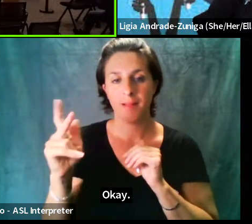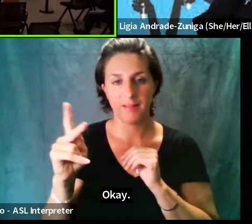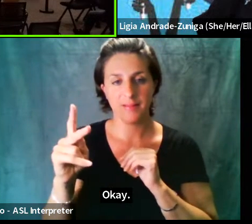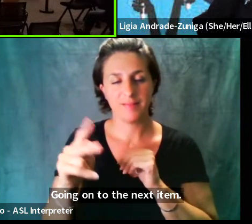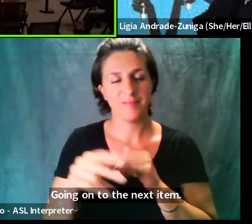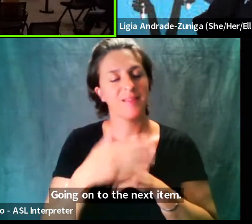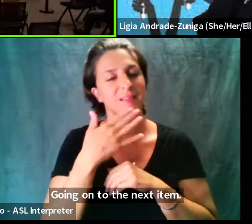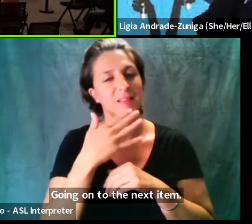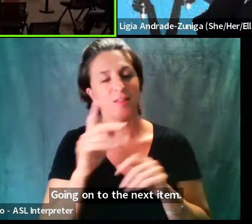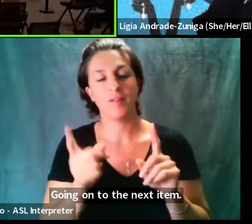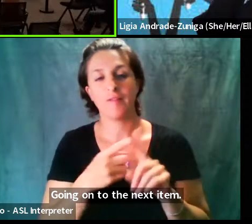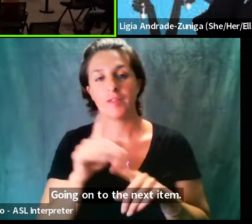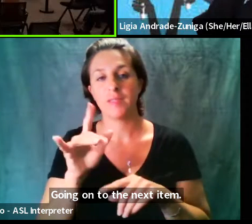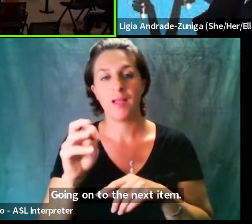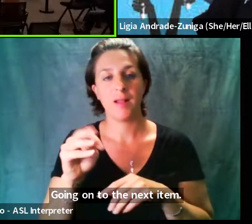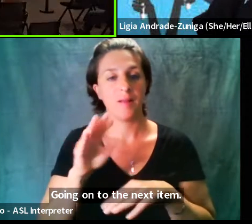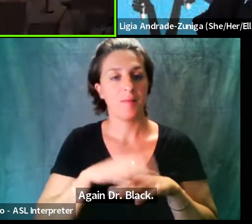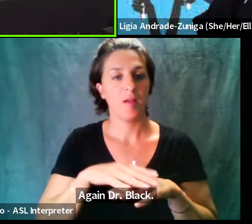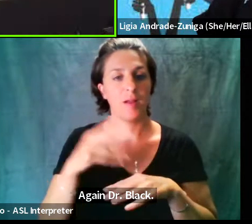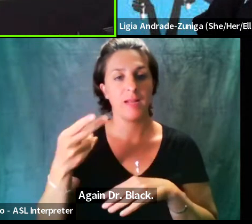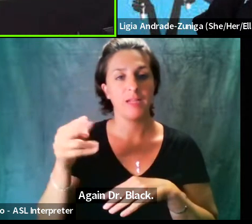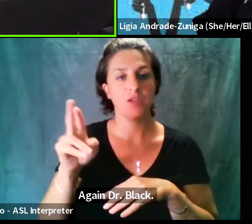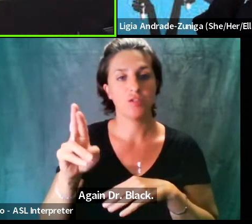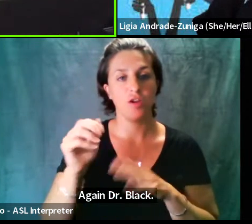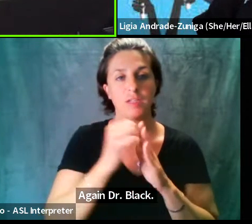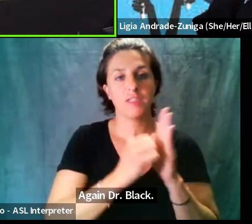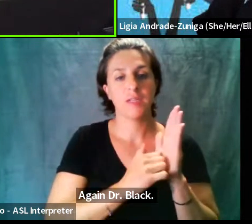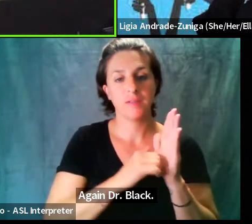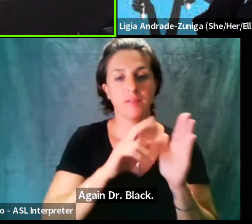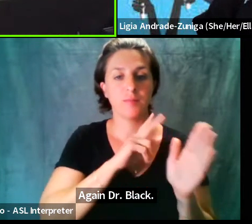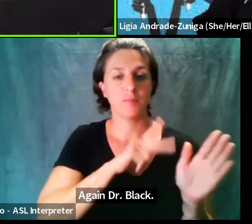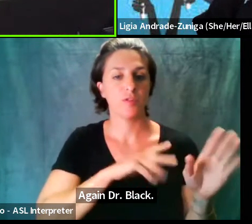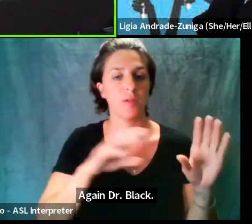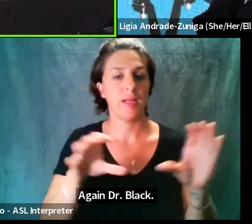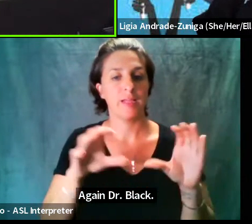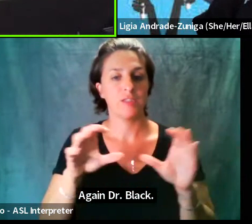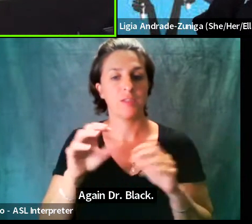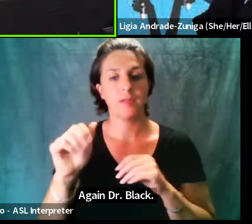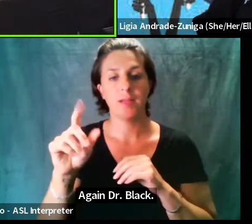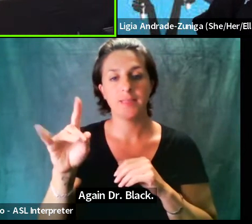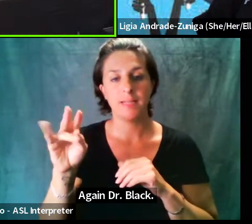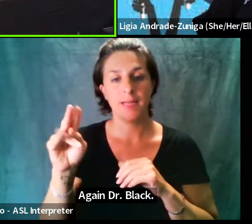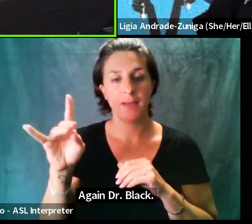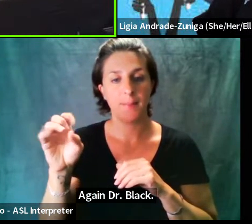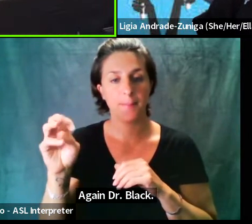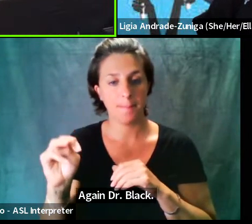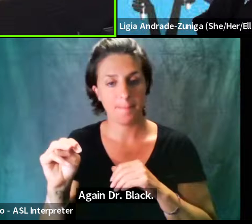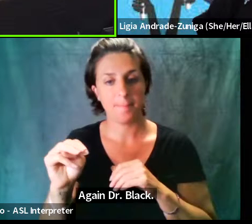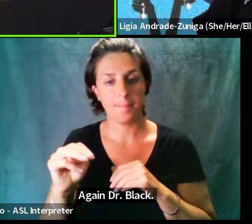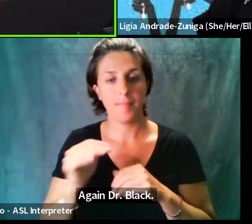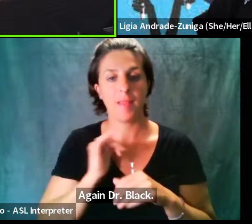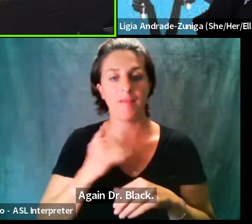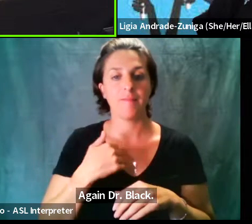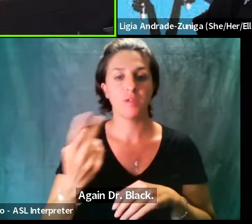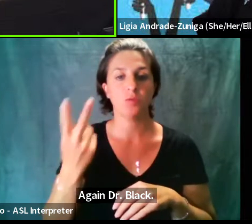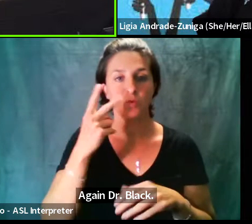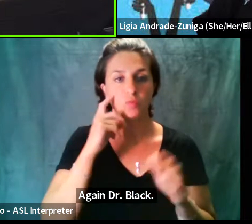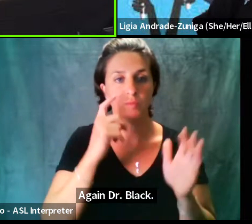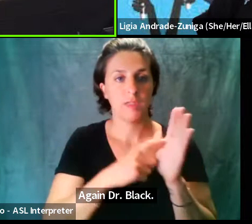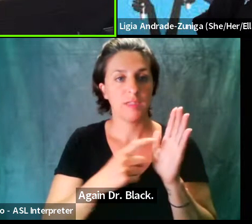thank you. The first item on the HR agenda is the personnel actions addendum, and I have 2 recognitions, if I may. And these